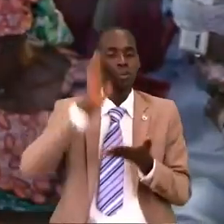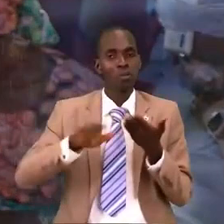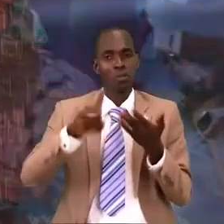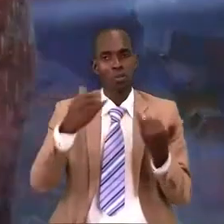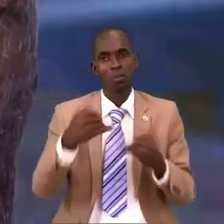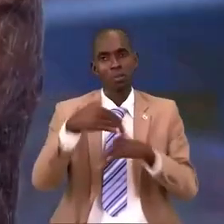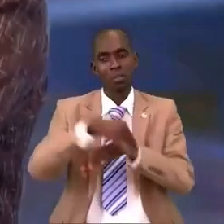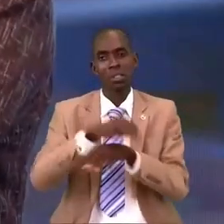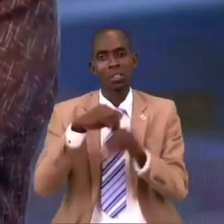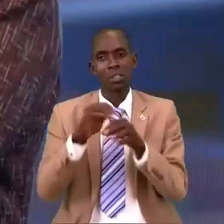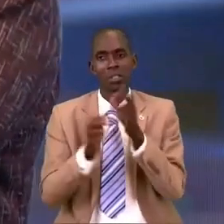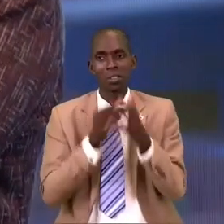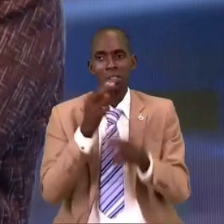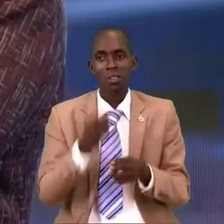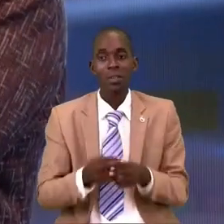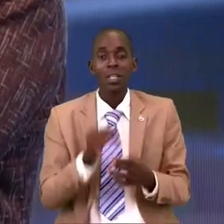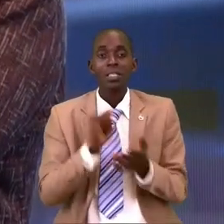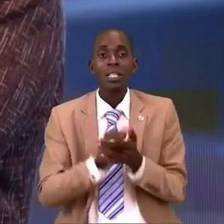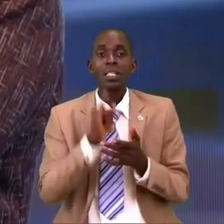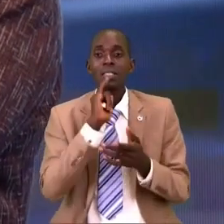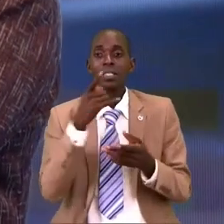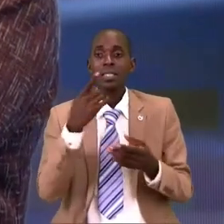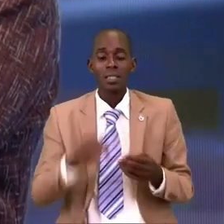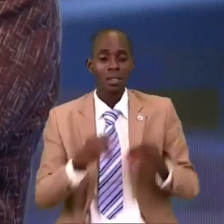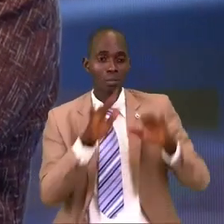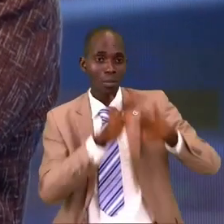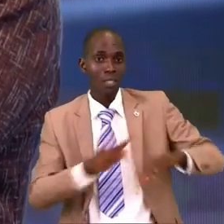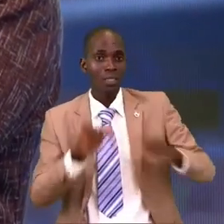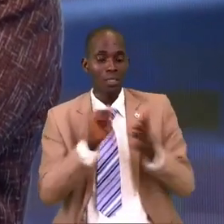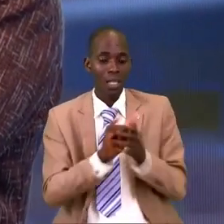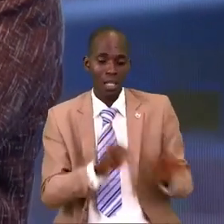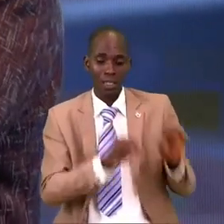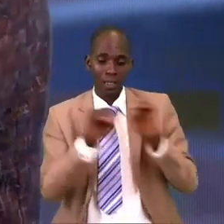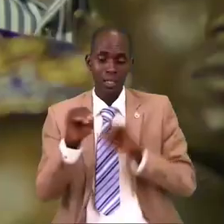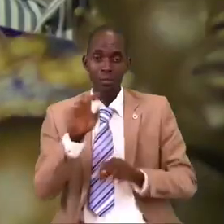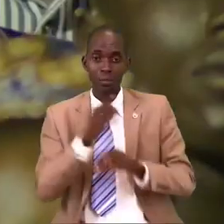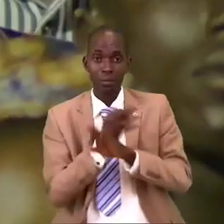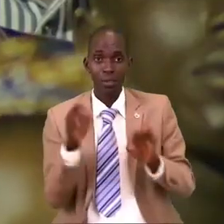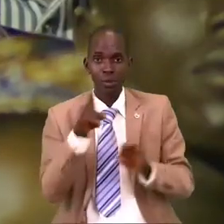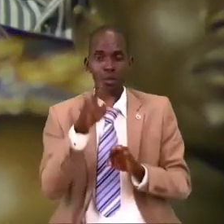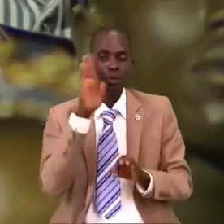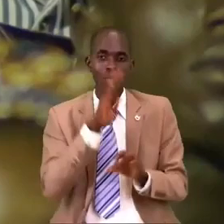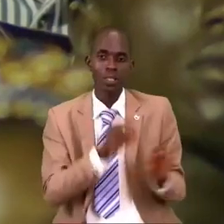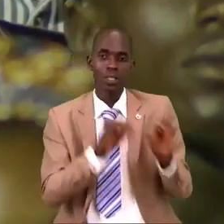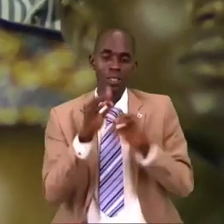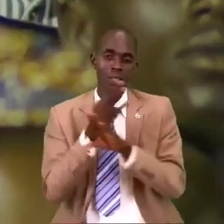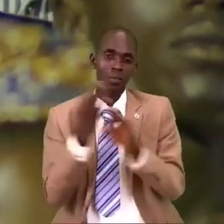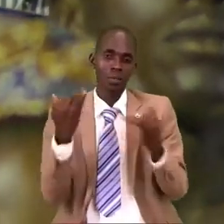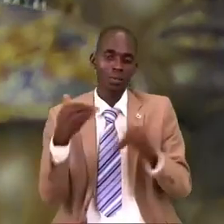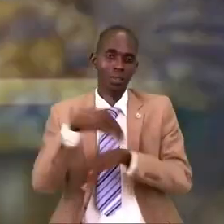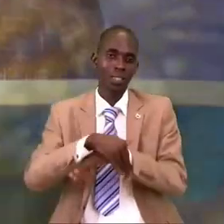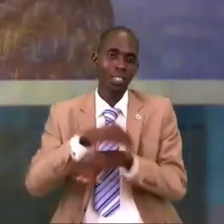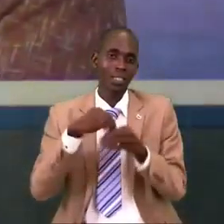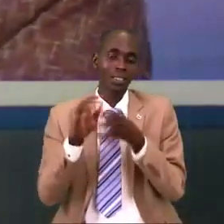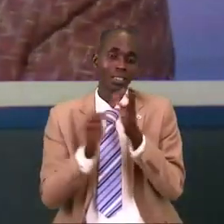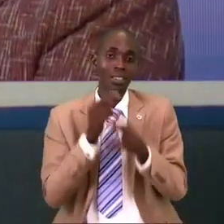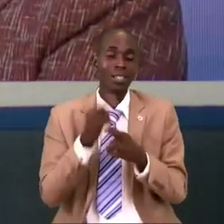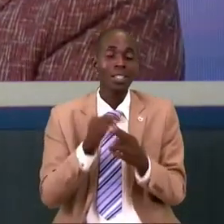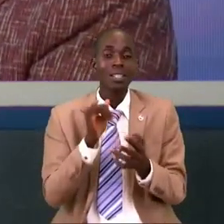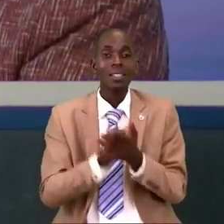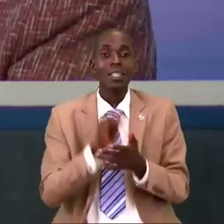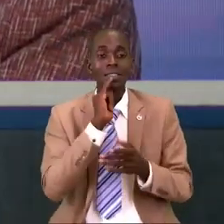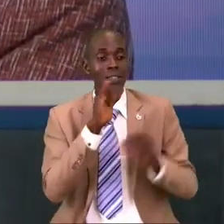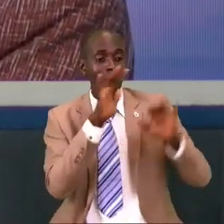and delivers. Your day has come. Your time has come. And that mercy is forever and